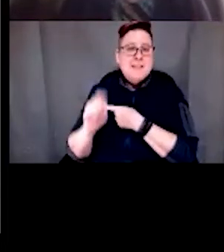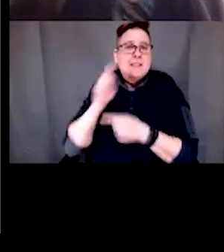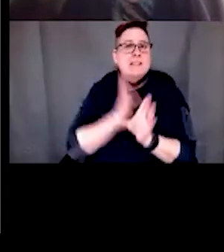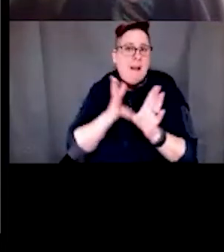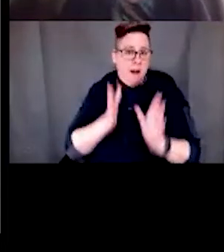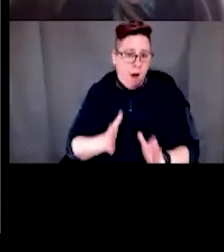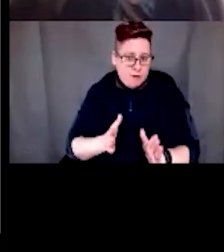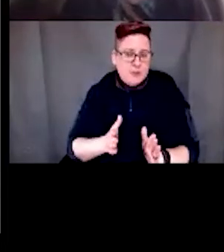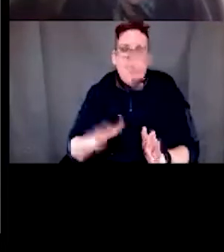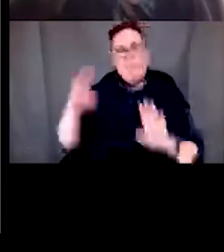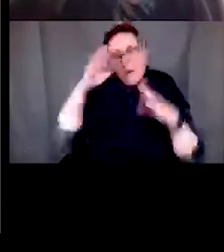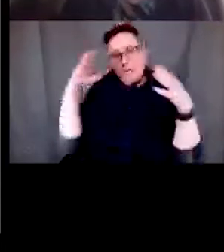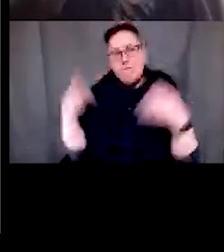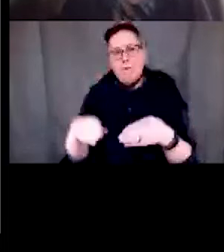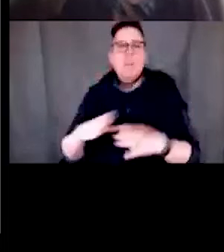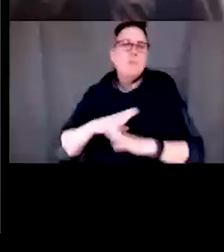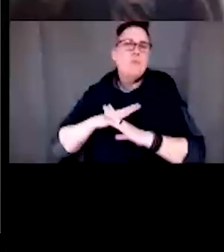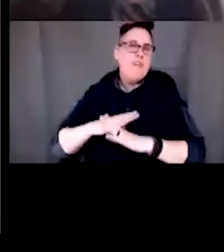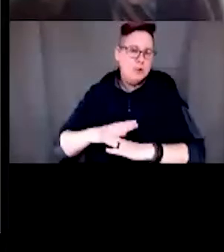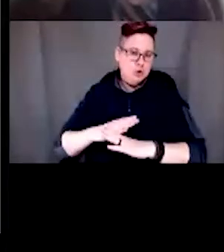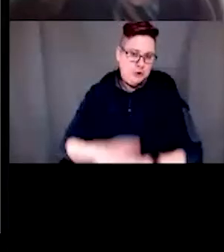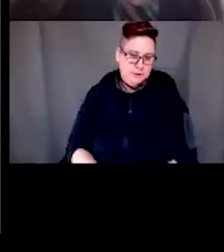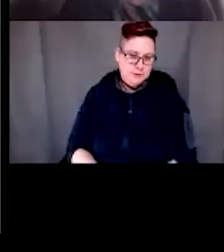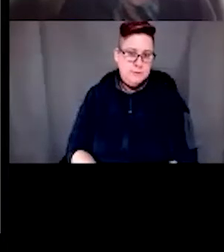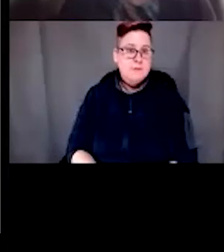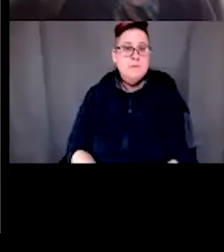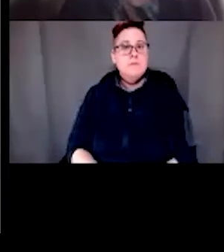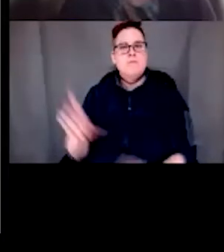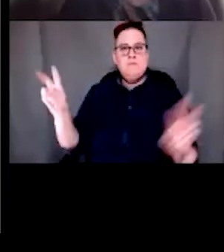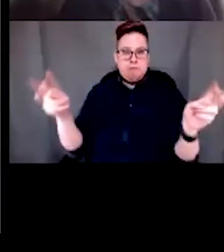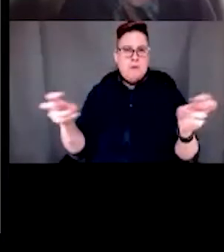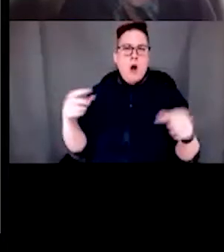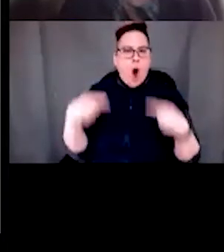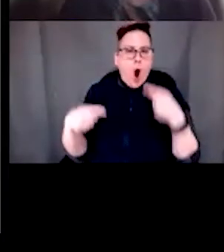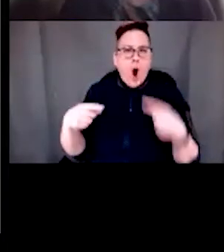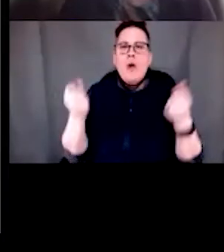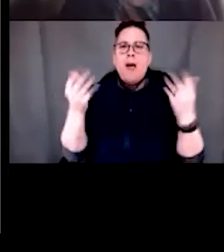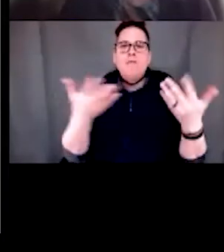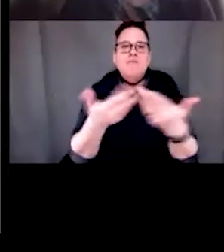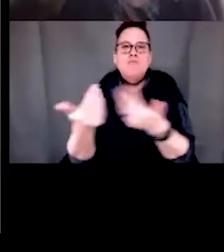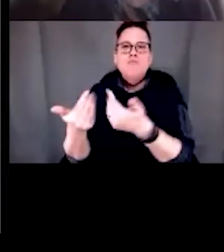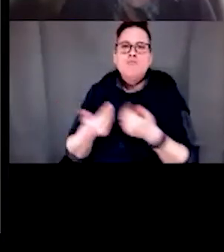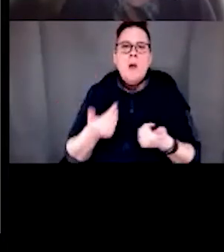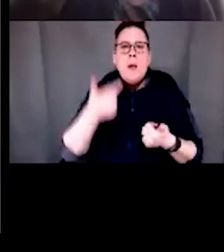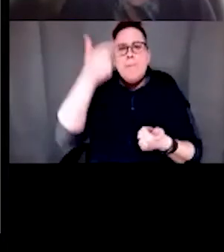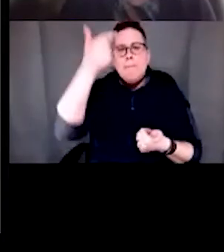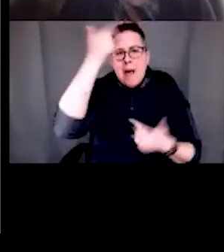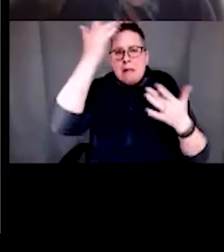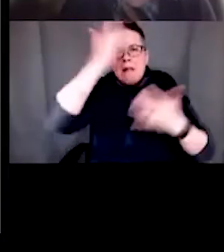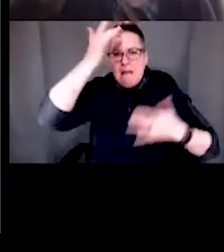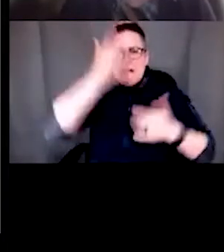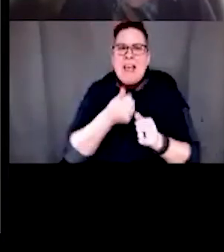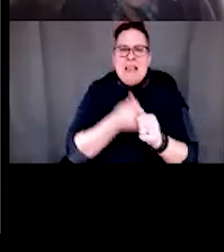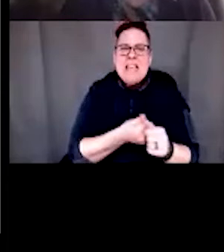psychologist who focused on prevention. And he said, to argue that there are a number of separate and discrete mental illnesses, each